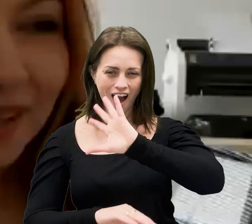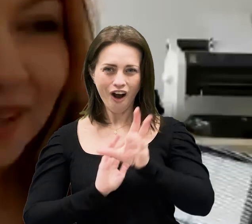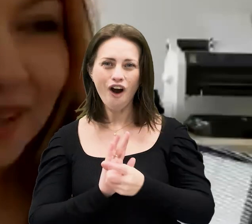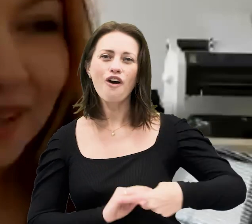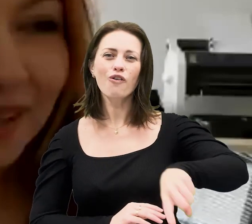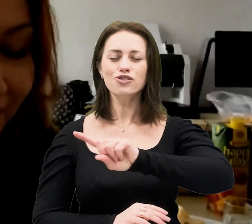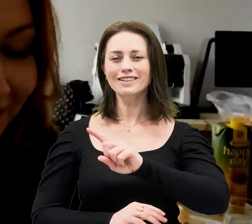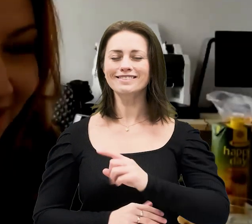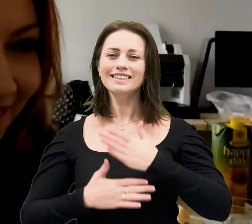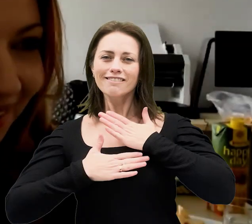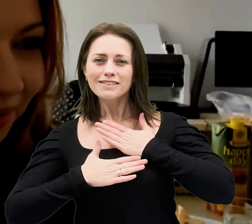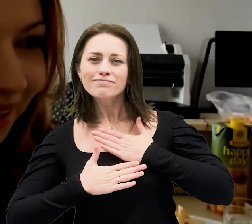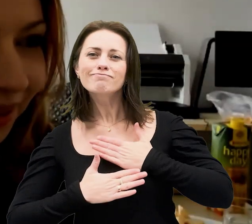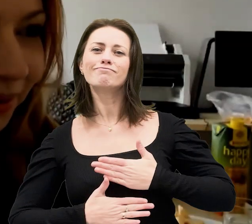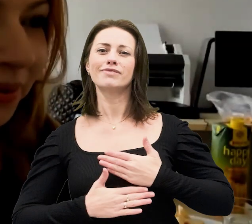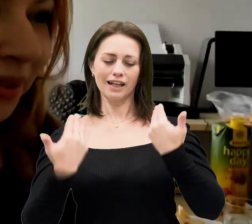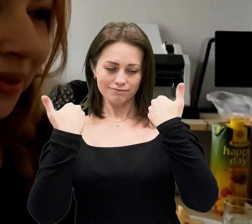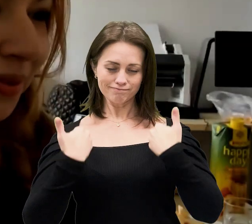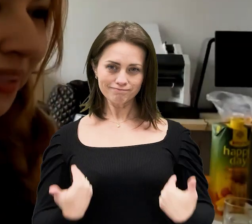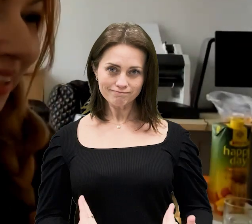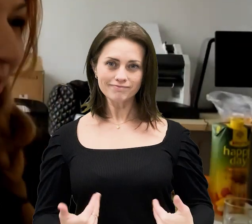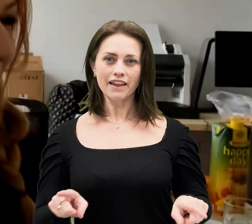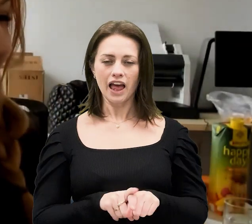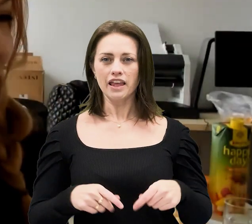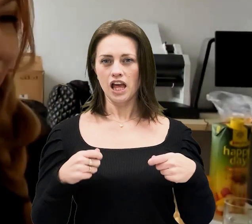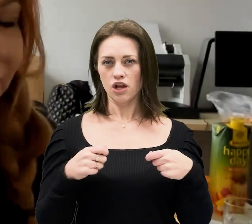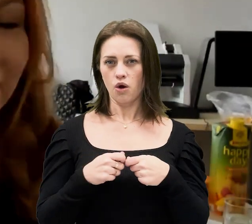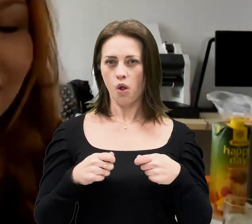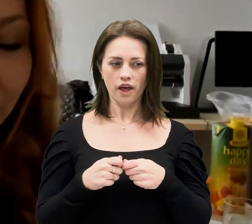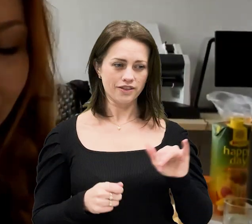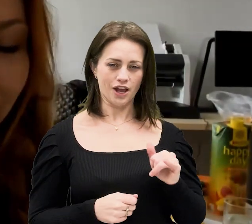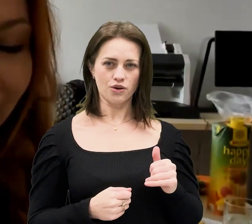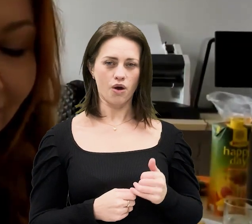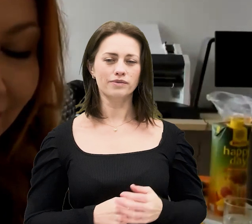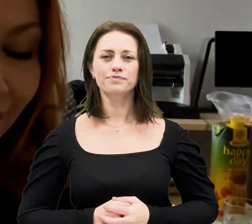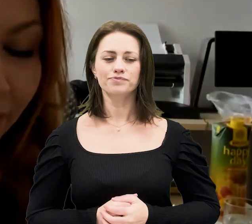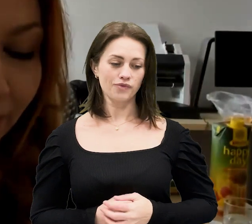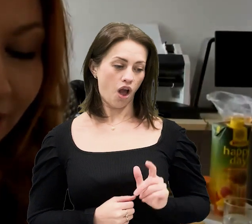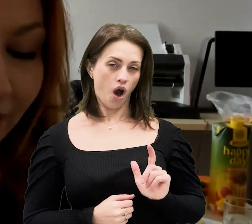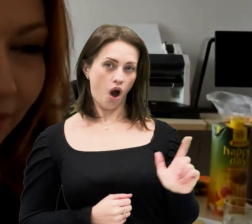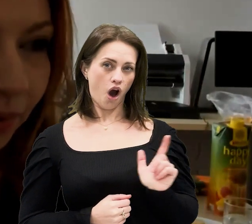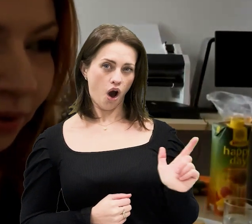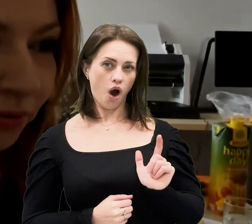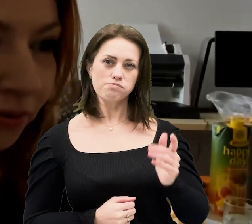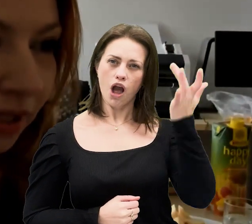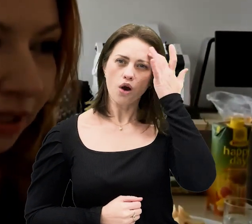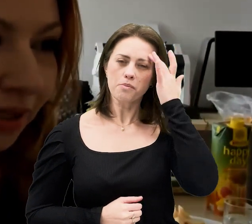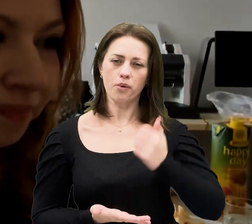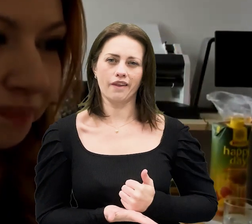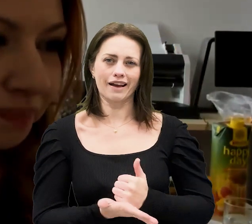everybody. Please, I would like to introduce myself and my colleague who is here with me. We are